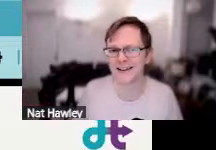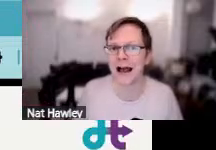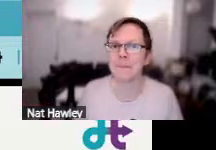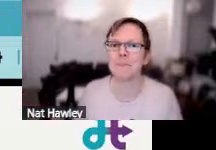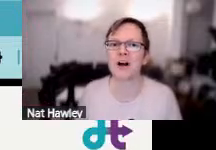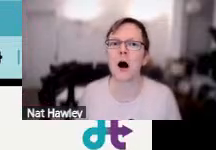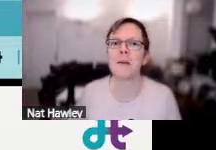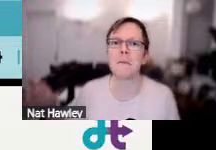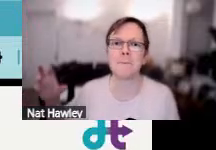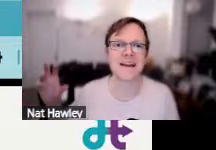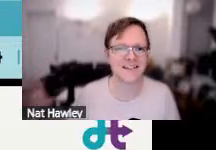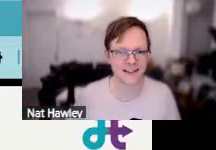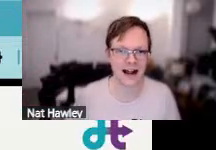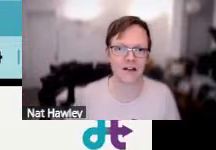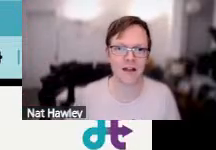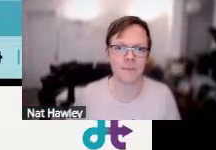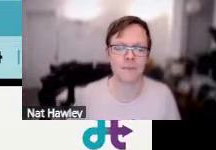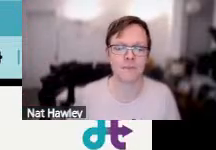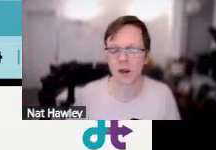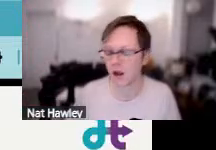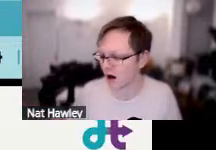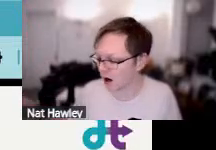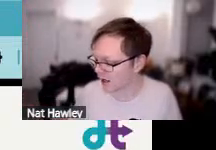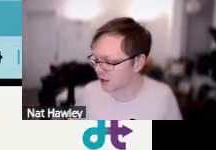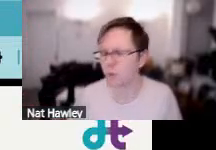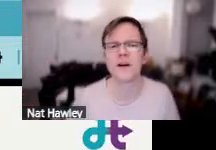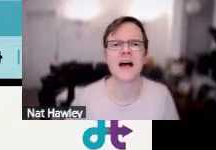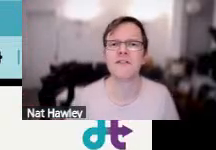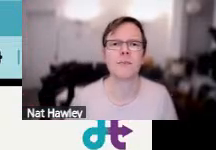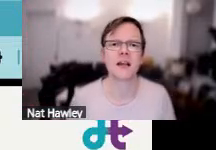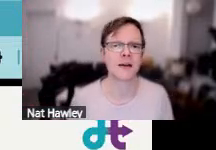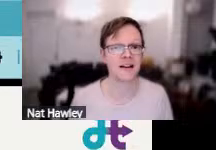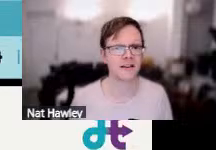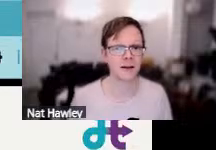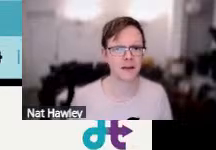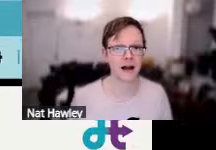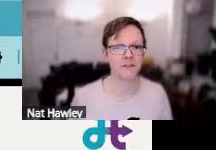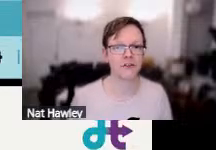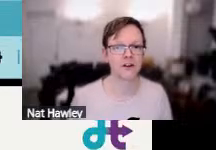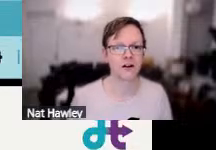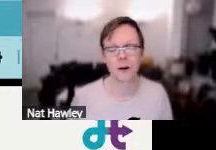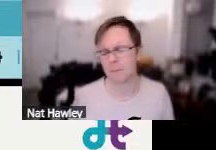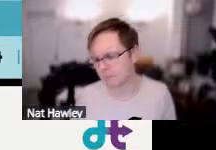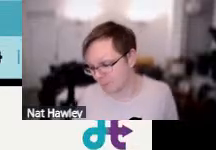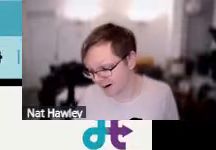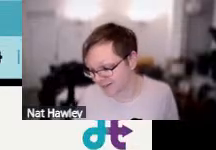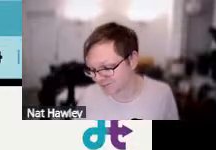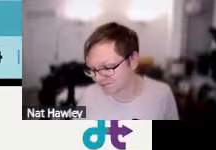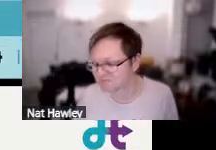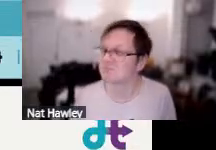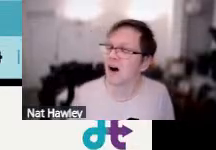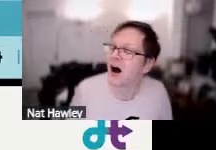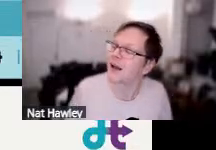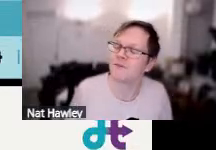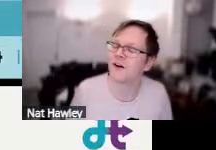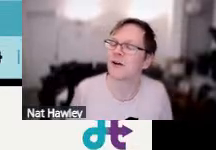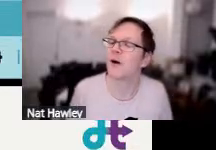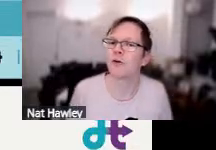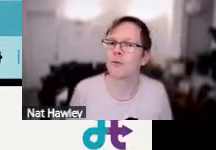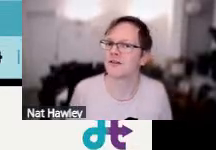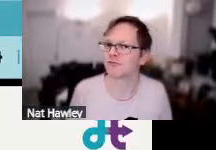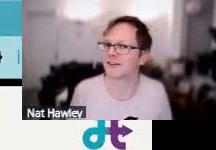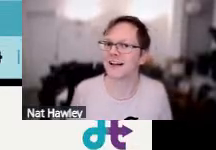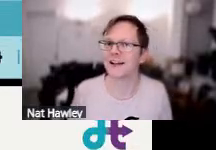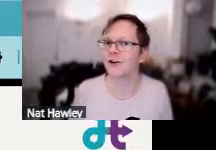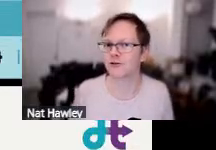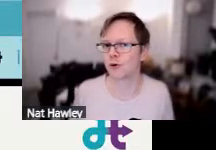at and become amazing at them. I will never be amazing at maths, but I very well